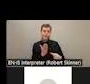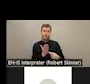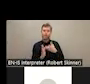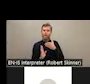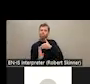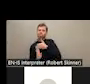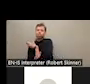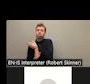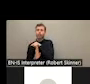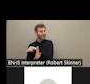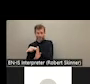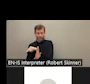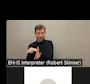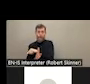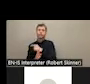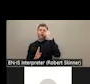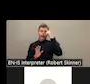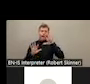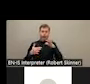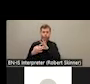fast. Thank you.